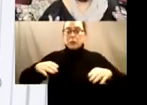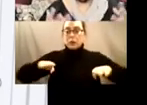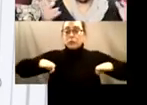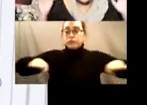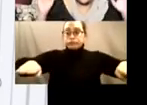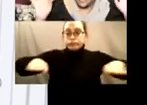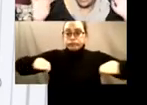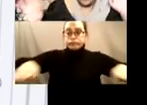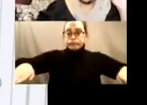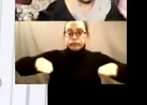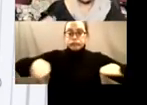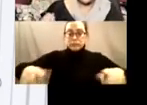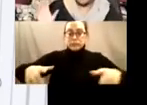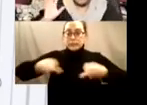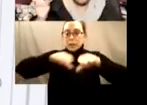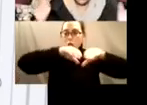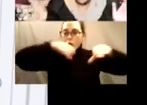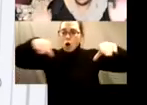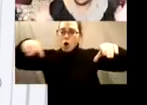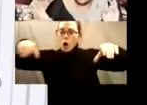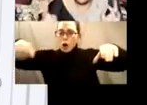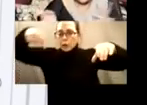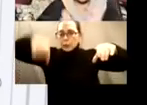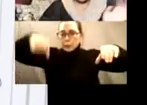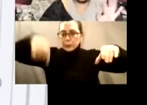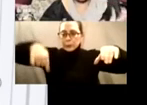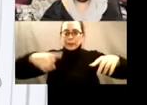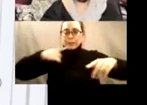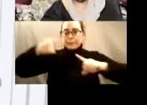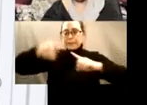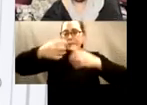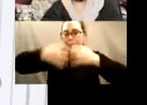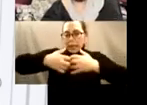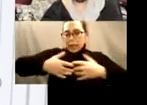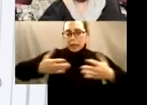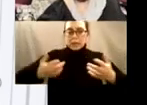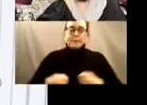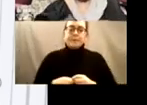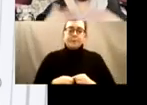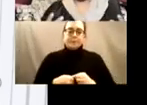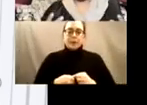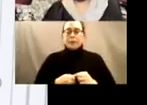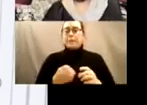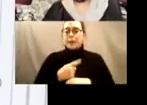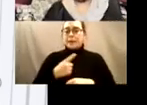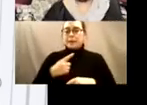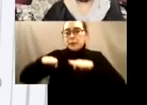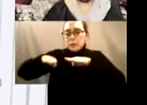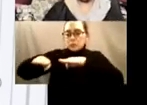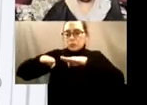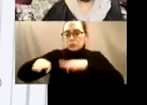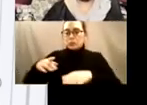lot more because it's, you know, mechanical and smart and from the future, makes quilting easier and